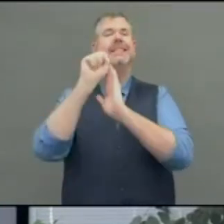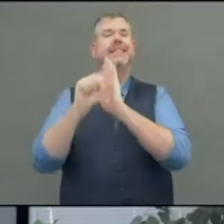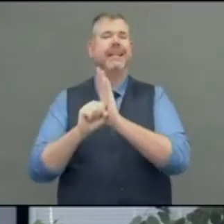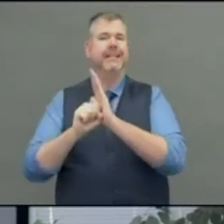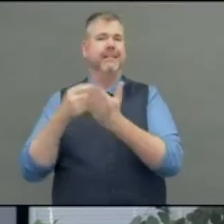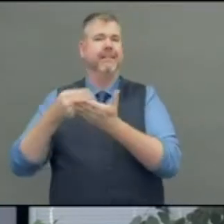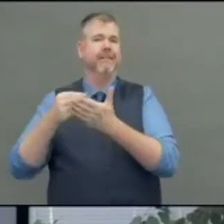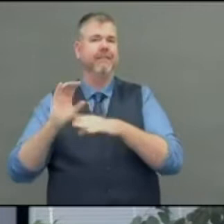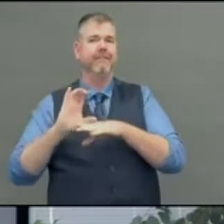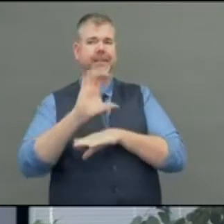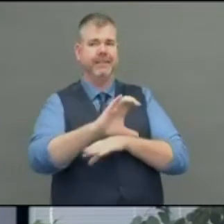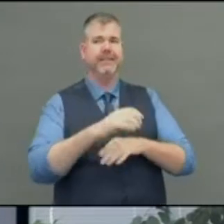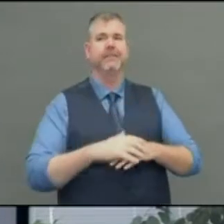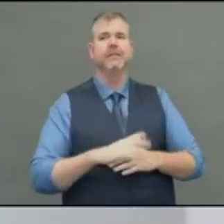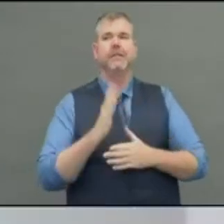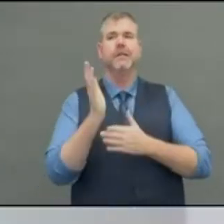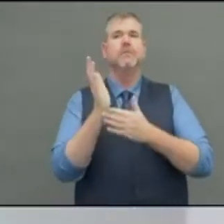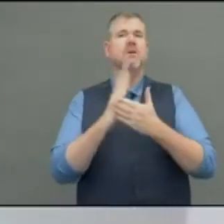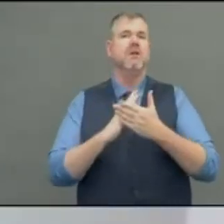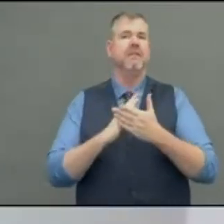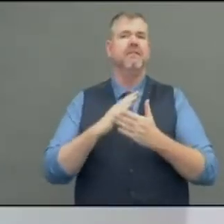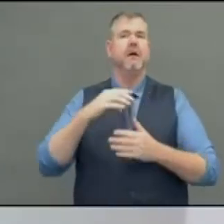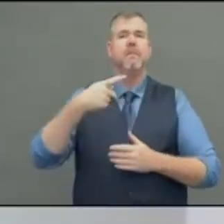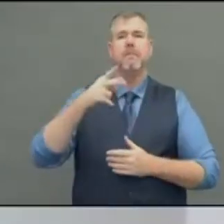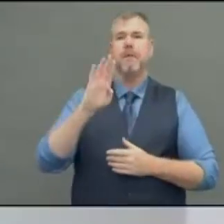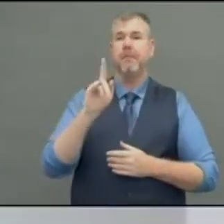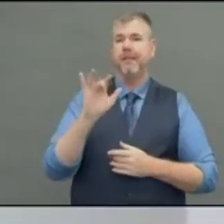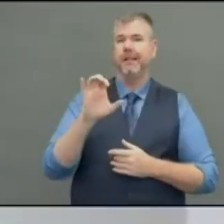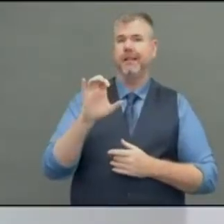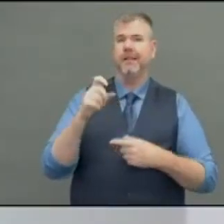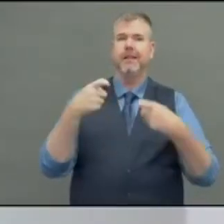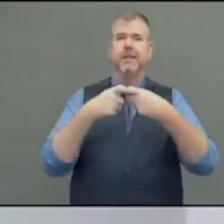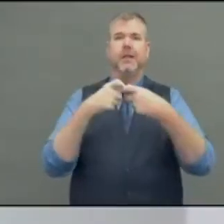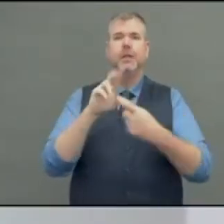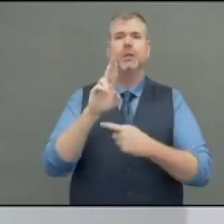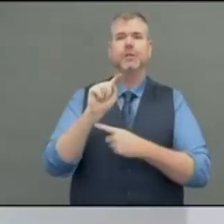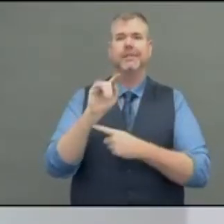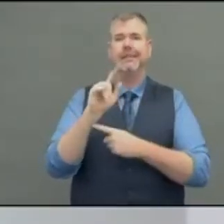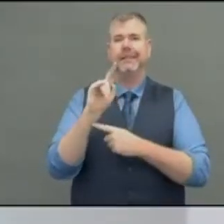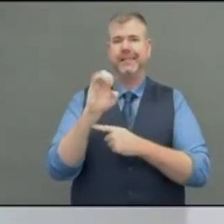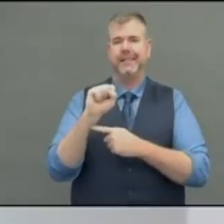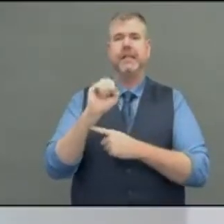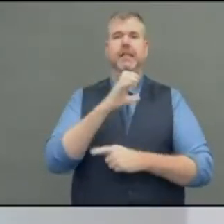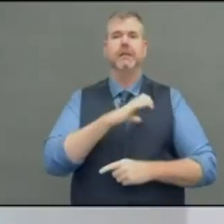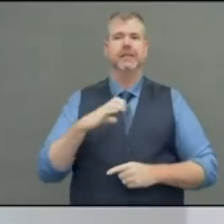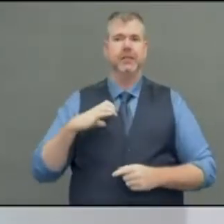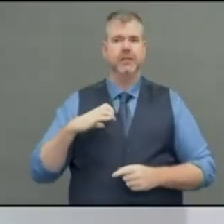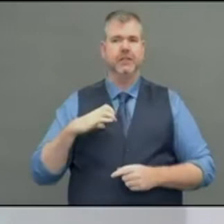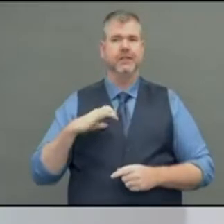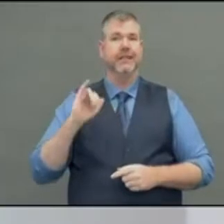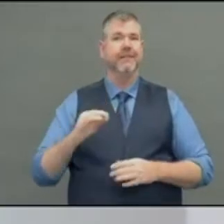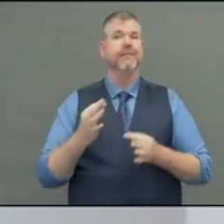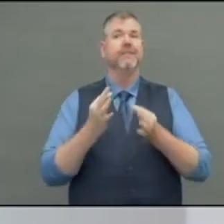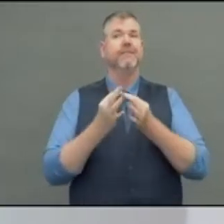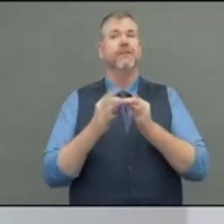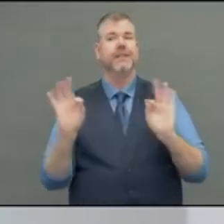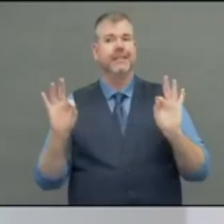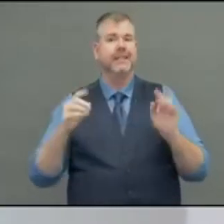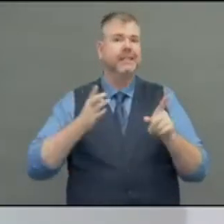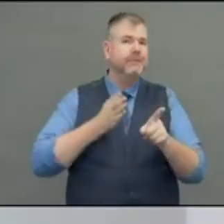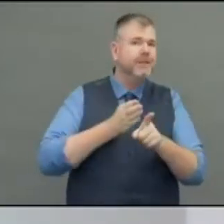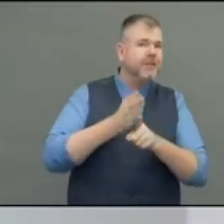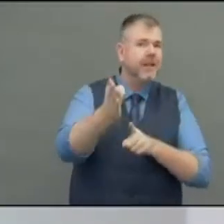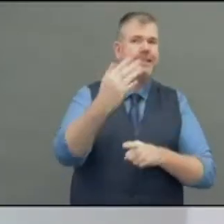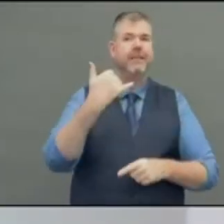Utilities Commission, and we provide free specialized telephones for people that have a hard time using a